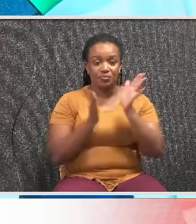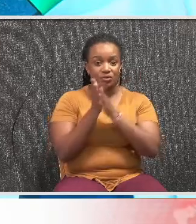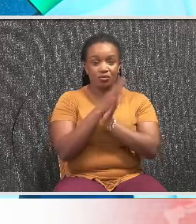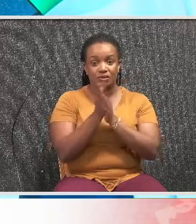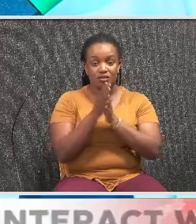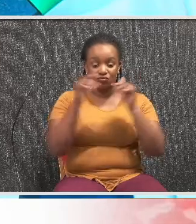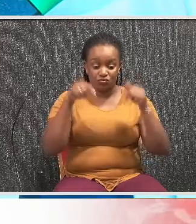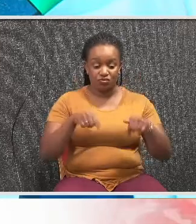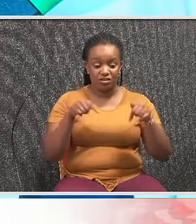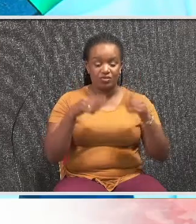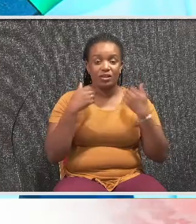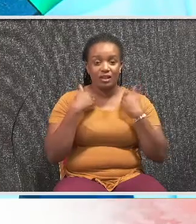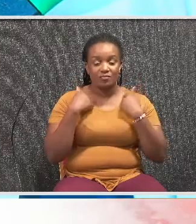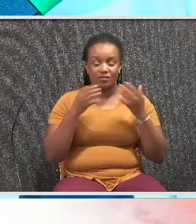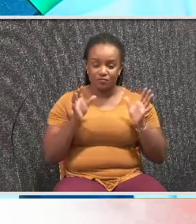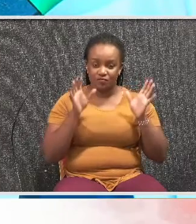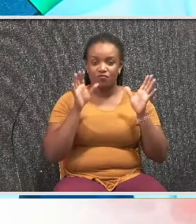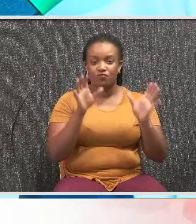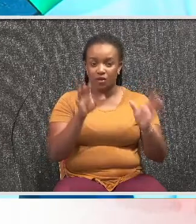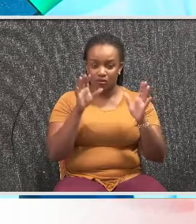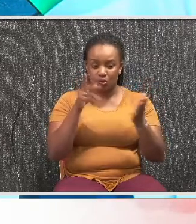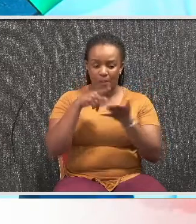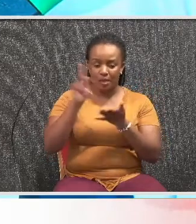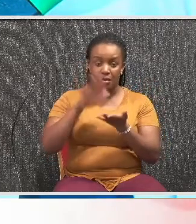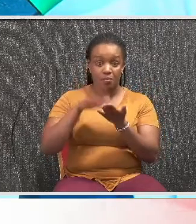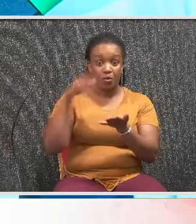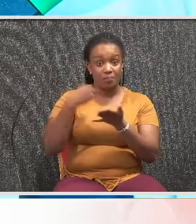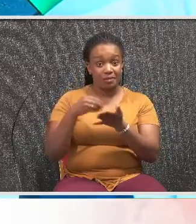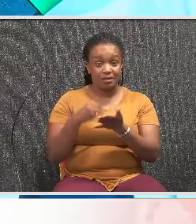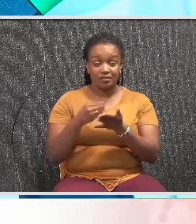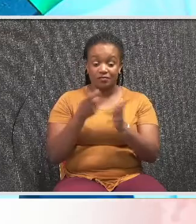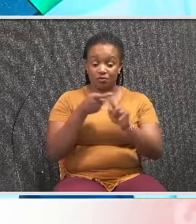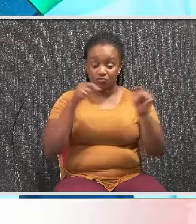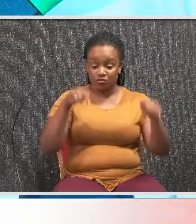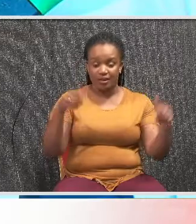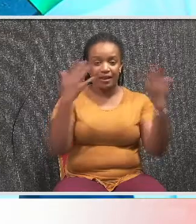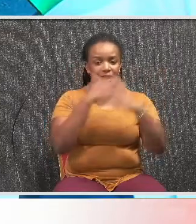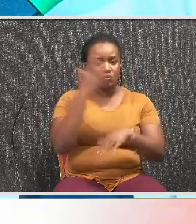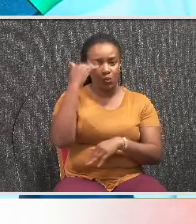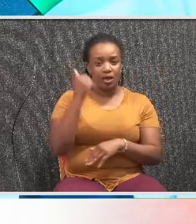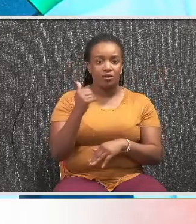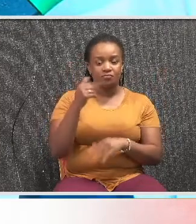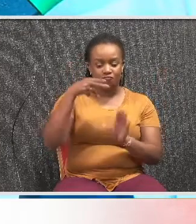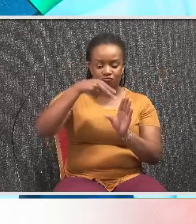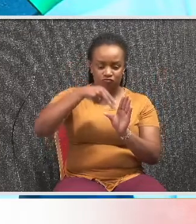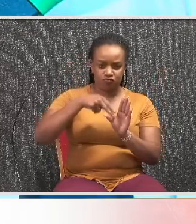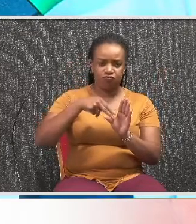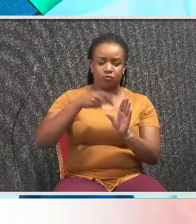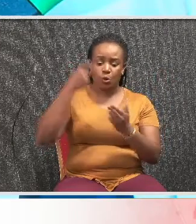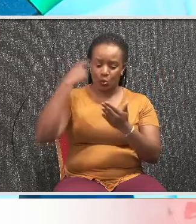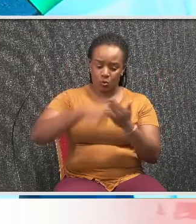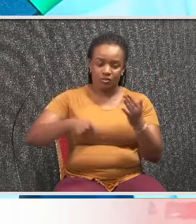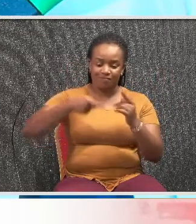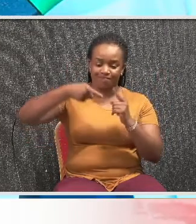Night, and you will be forced to dig deeper into your pocket from midnight after the energy regulator increased prices in the